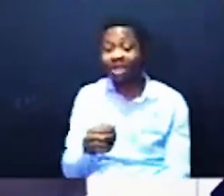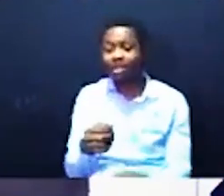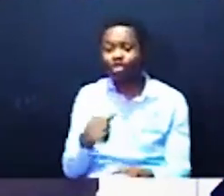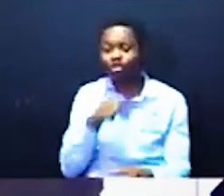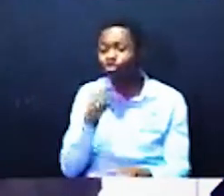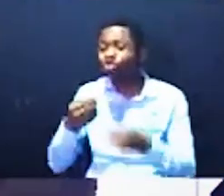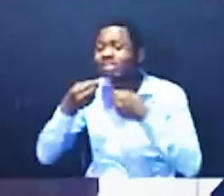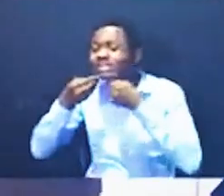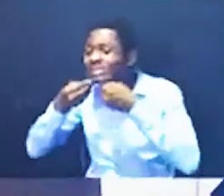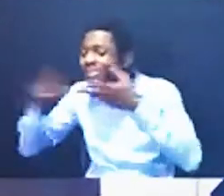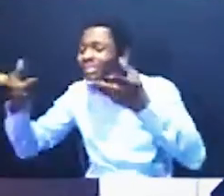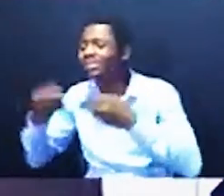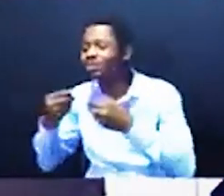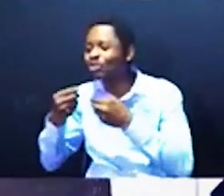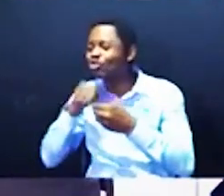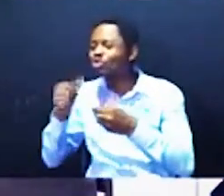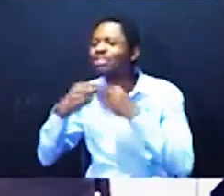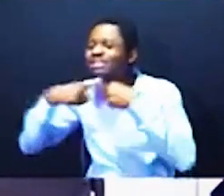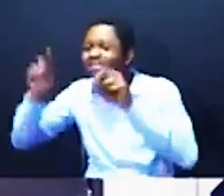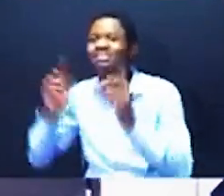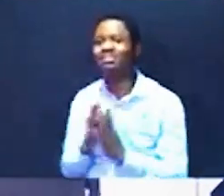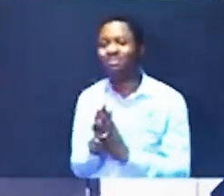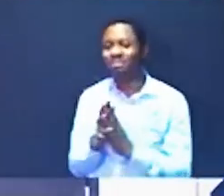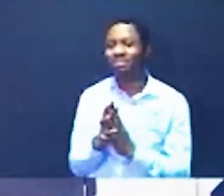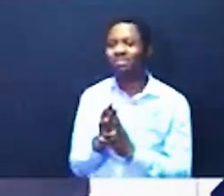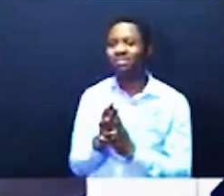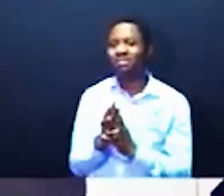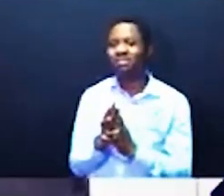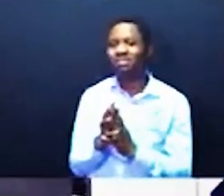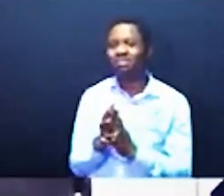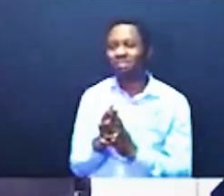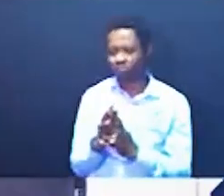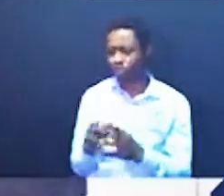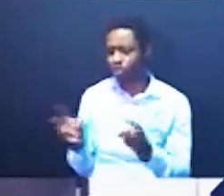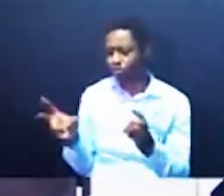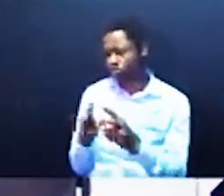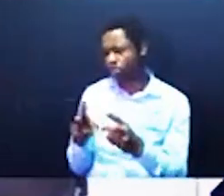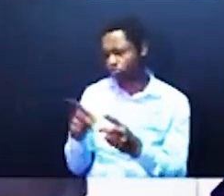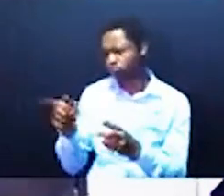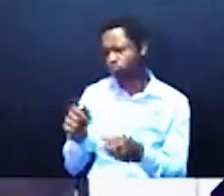we and shut that and Mohoka see you. So you work very hard. Maybe next year